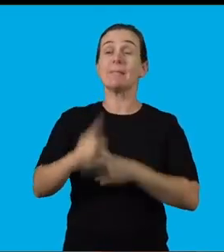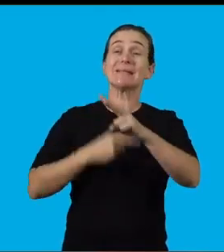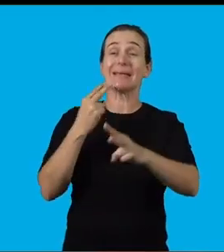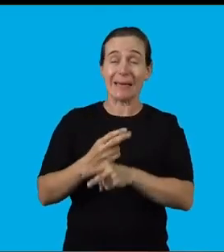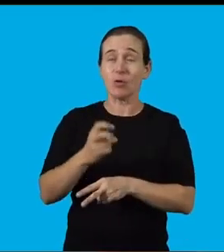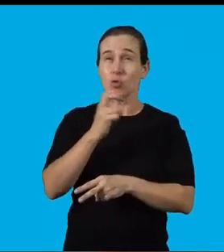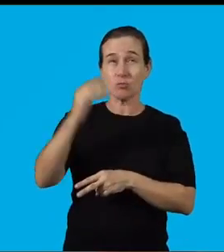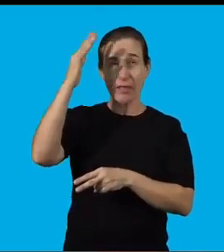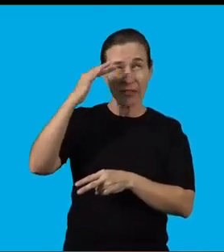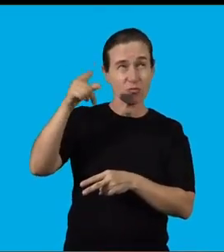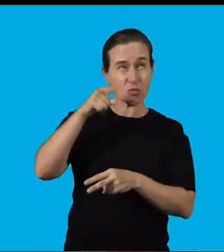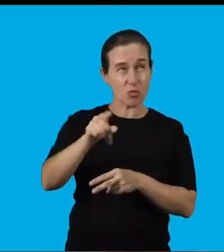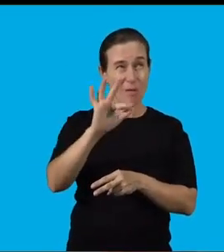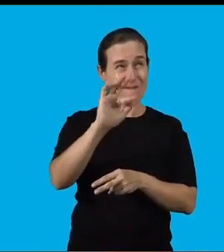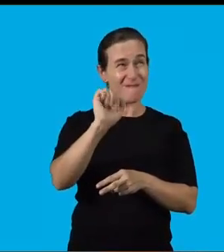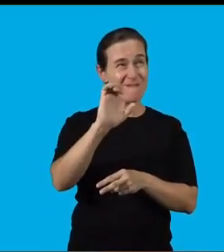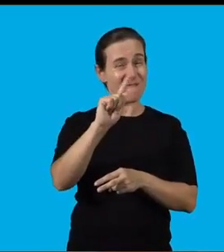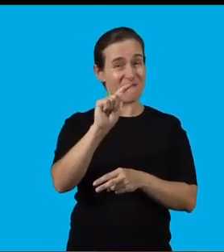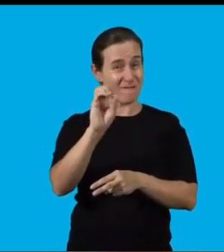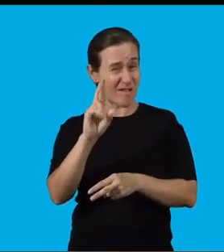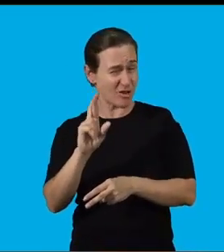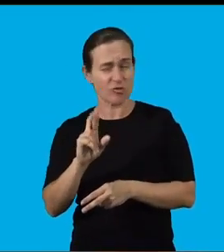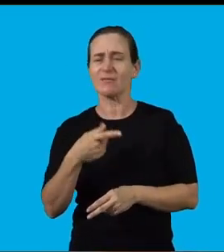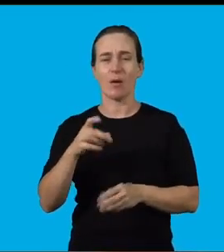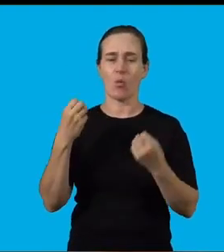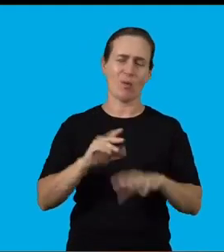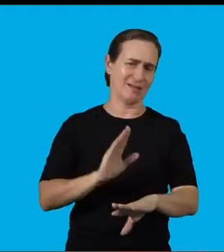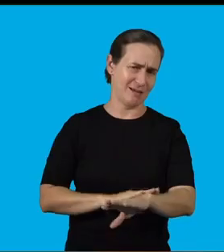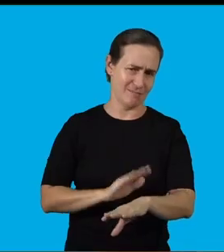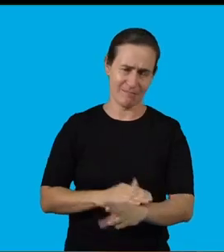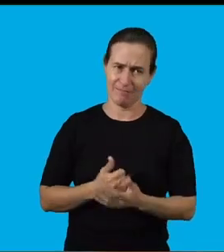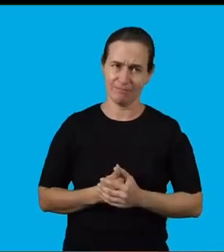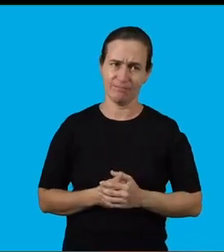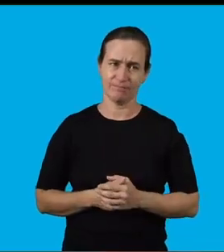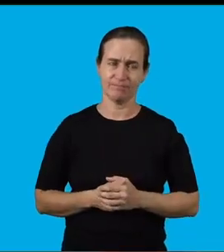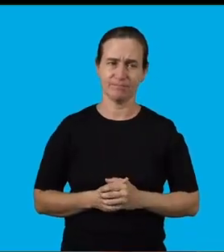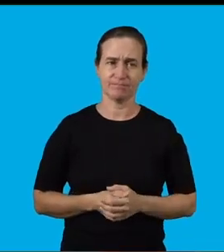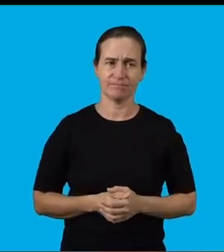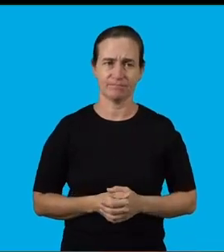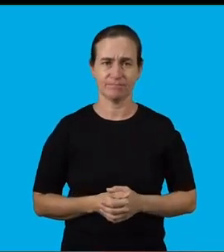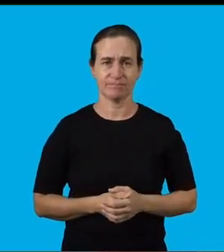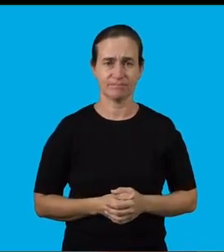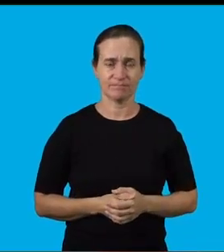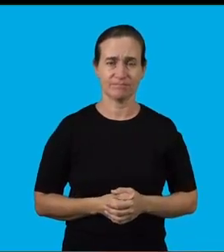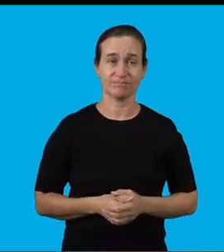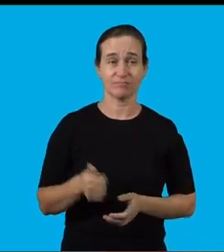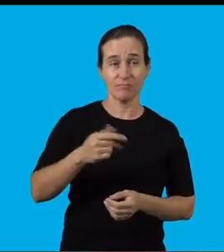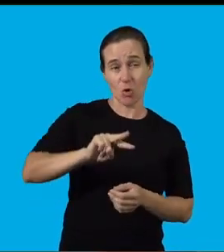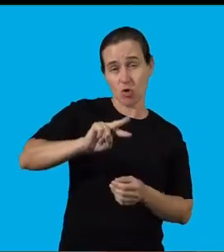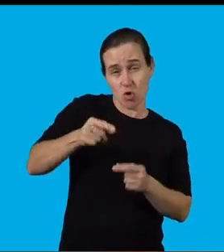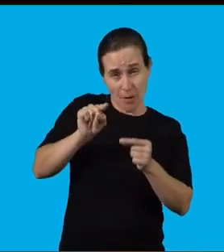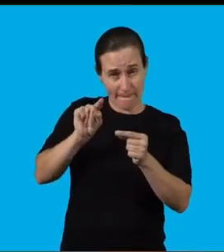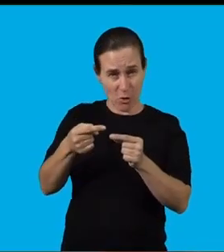again, because you're going to just take too much of time. You're going to spend unnecessary steps there. Also, when we look at the turning